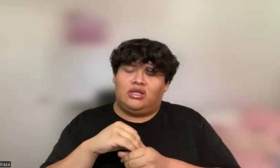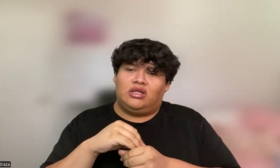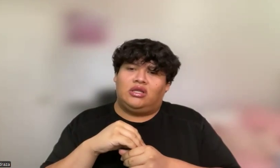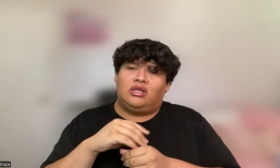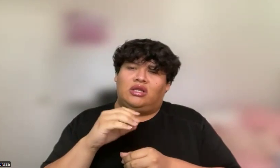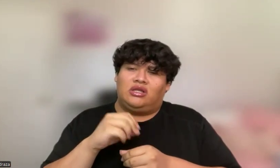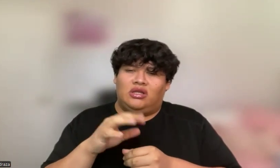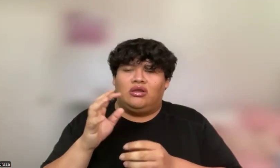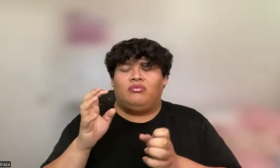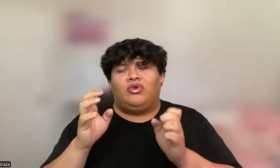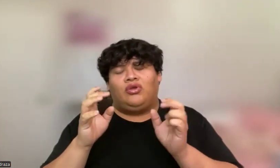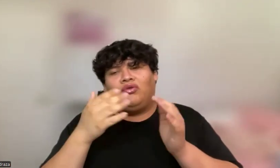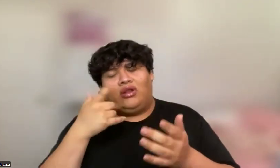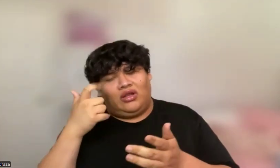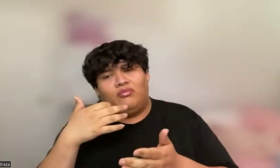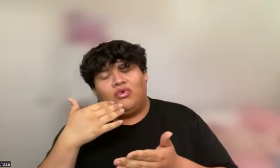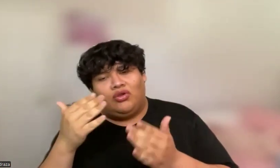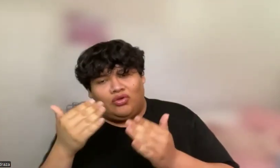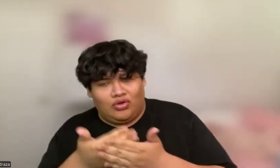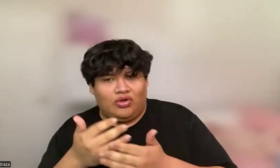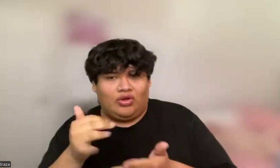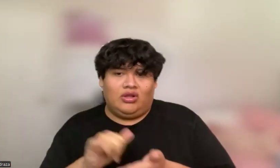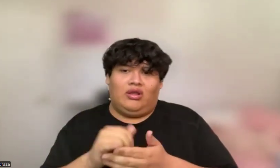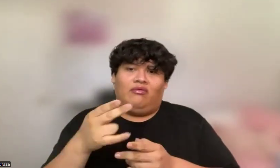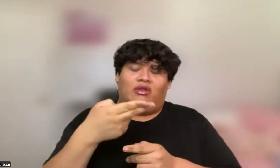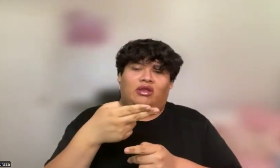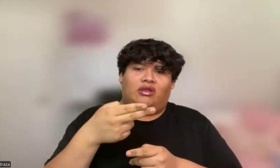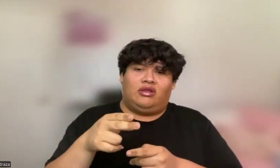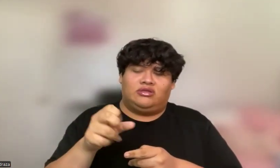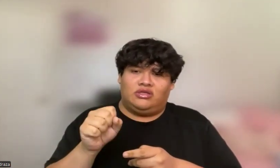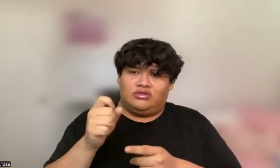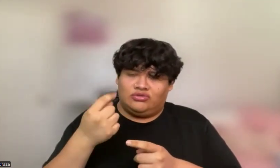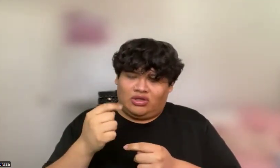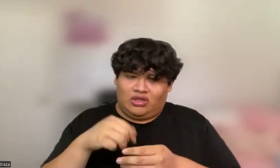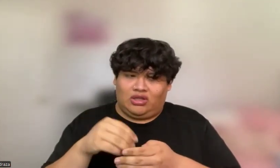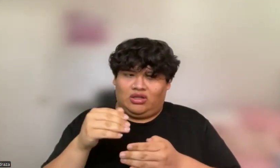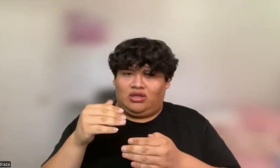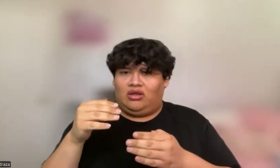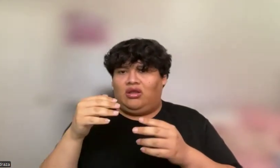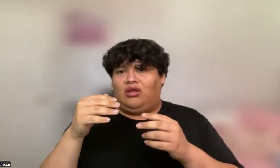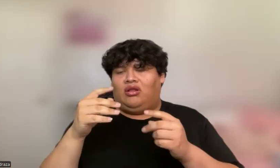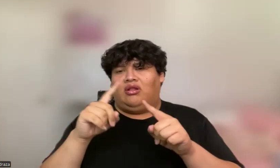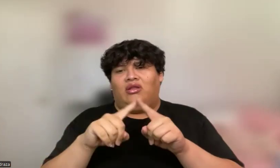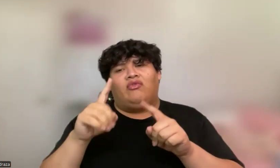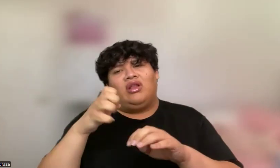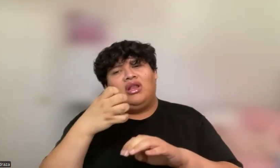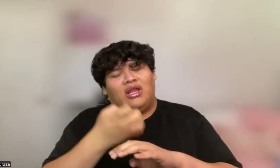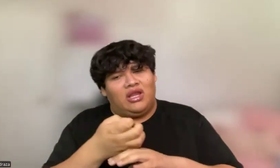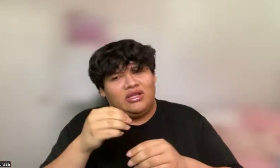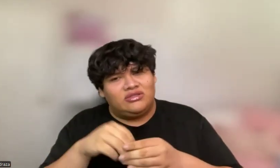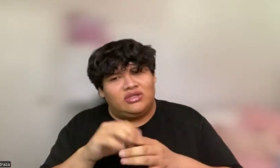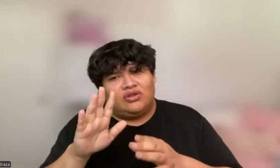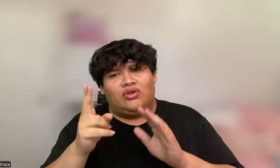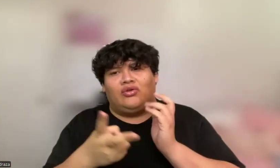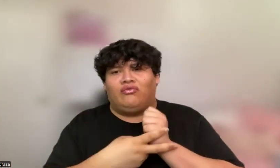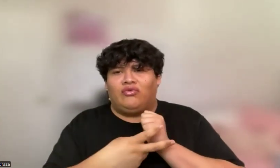I think it would be great if Cal HHS, if the health system side were differently engaged in the issue of